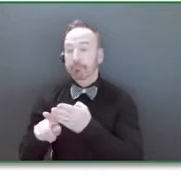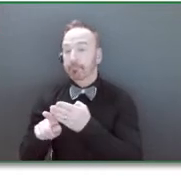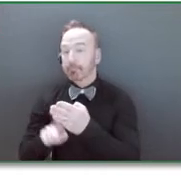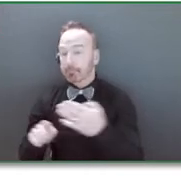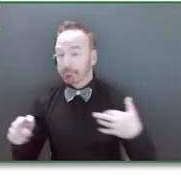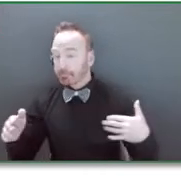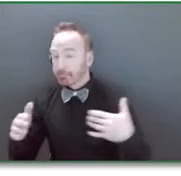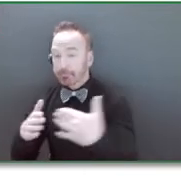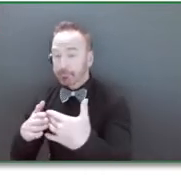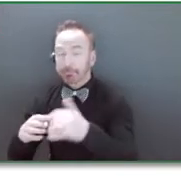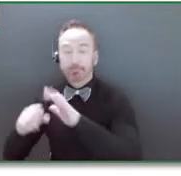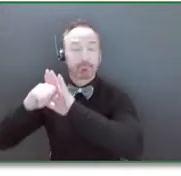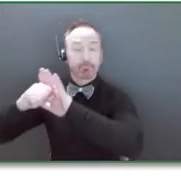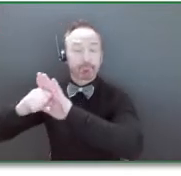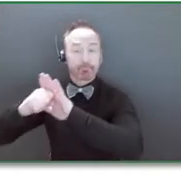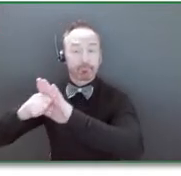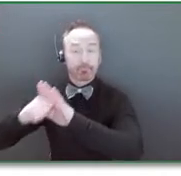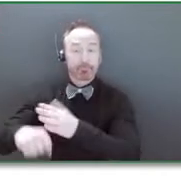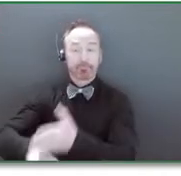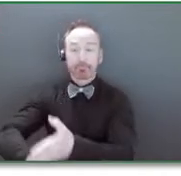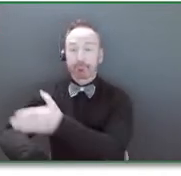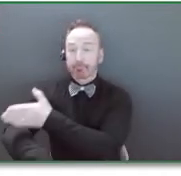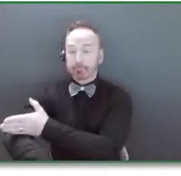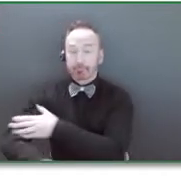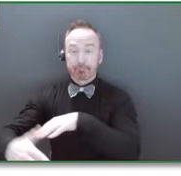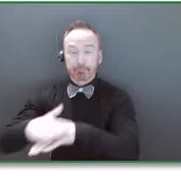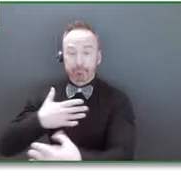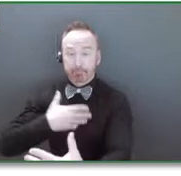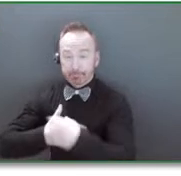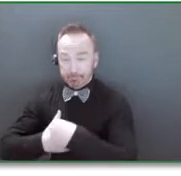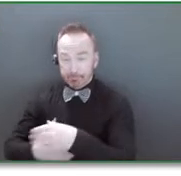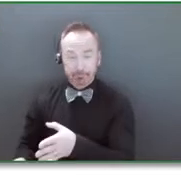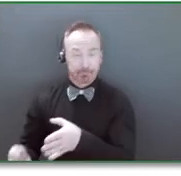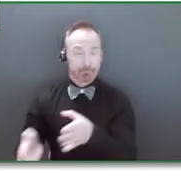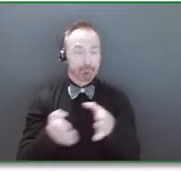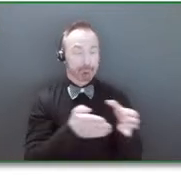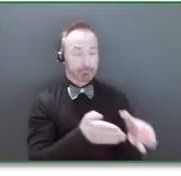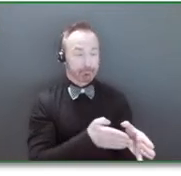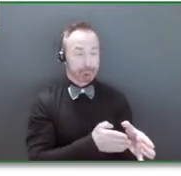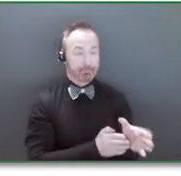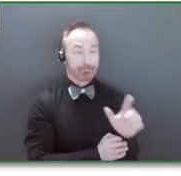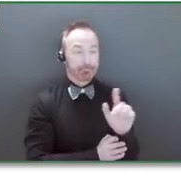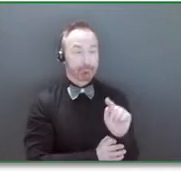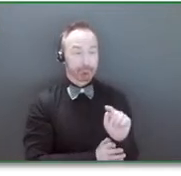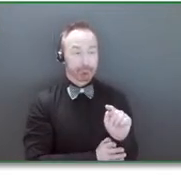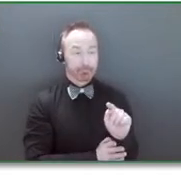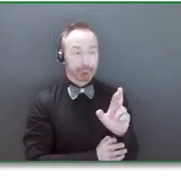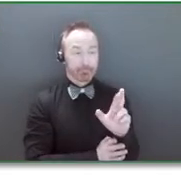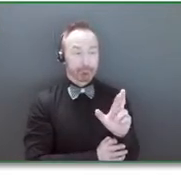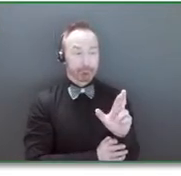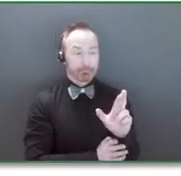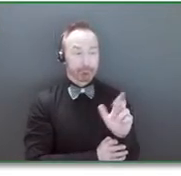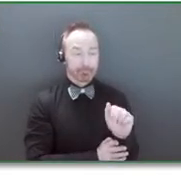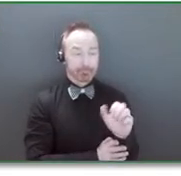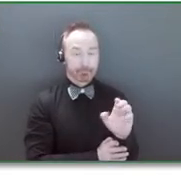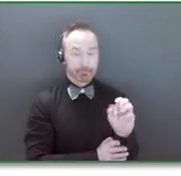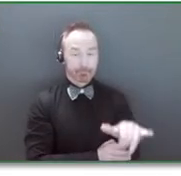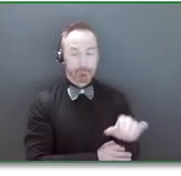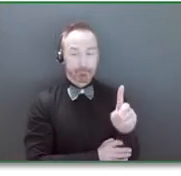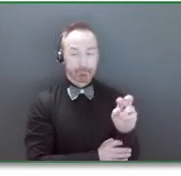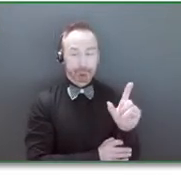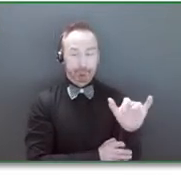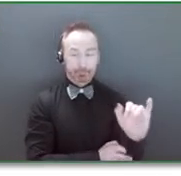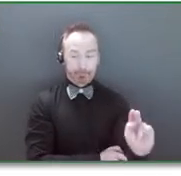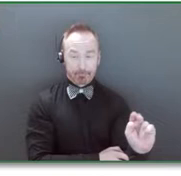access and inclusion in the natural environment. Tracey is an associate professor of event and tourism management at the University of Canberra